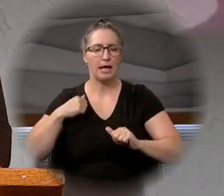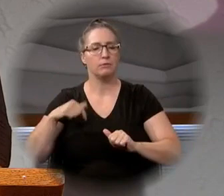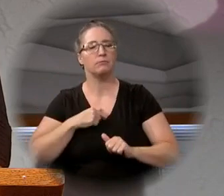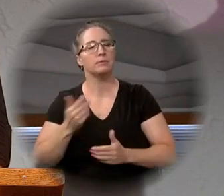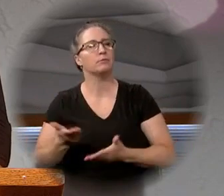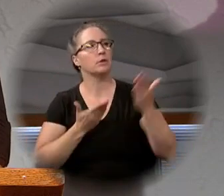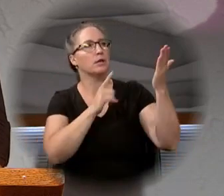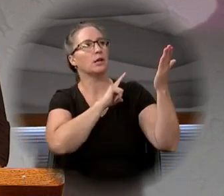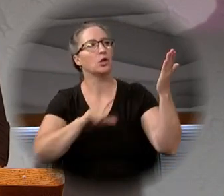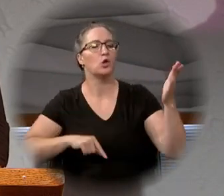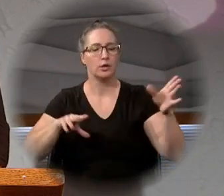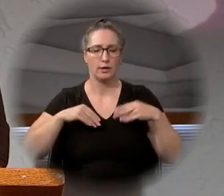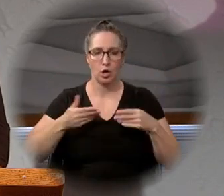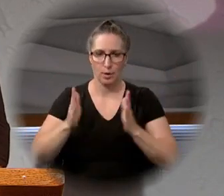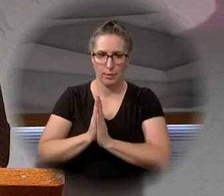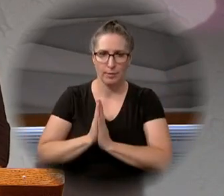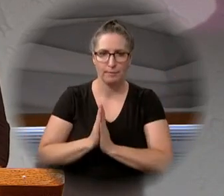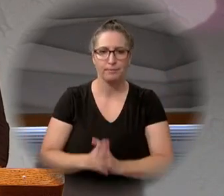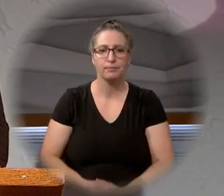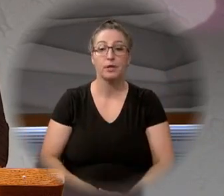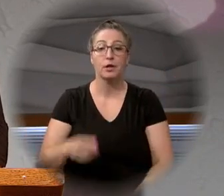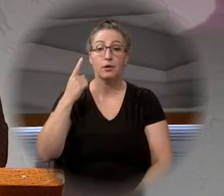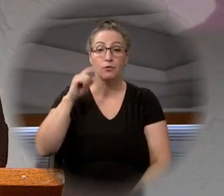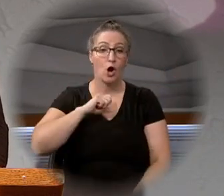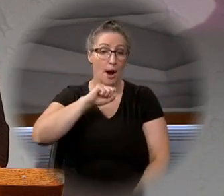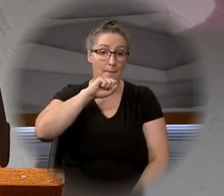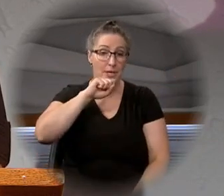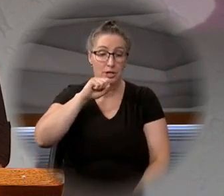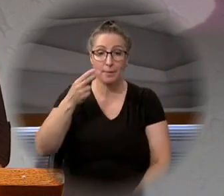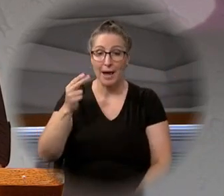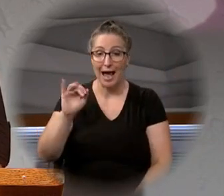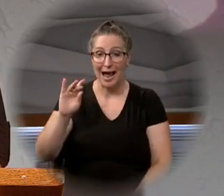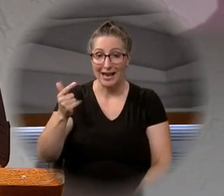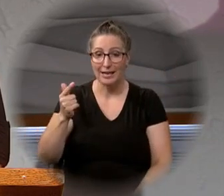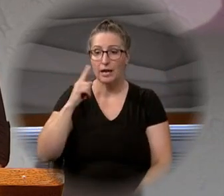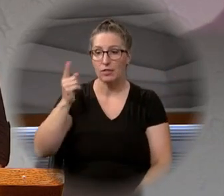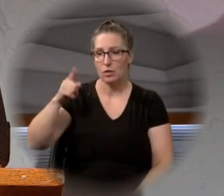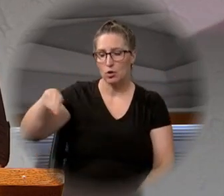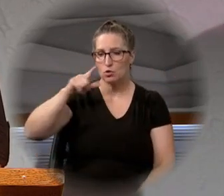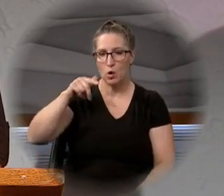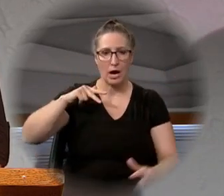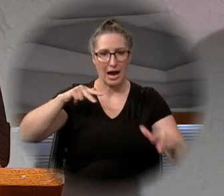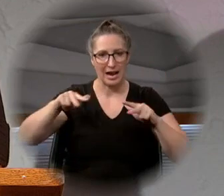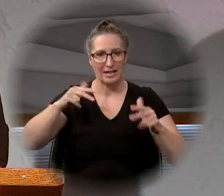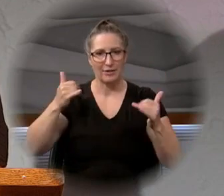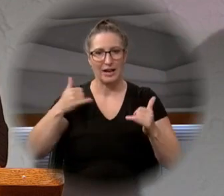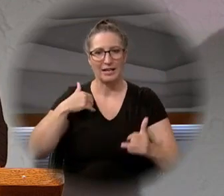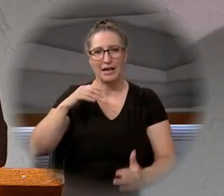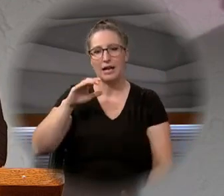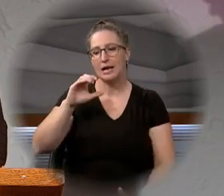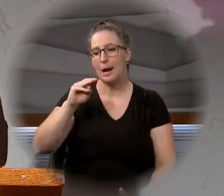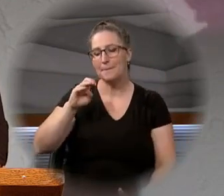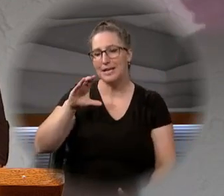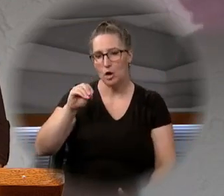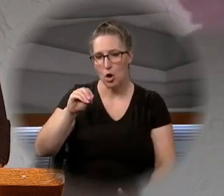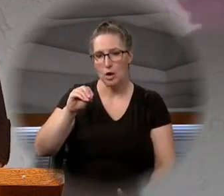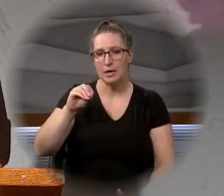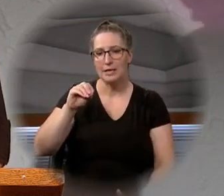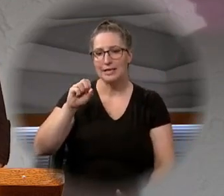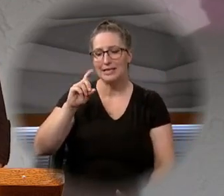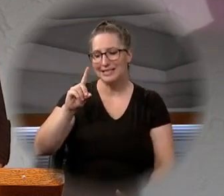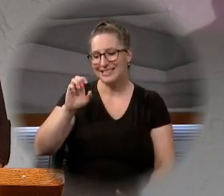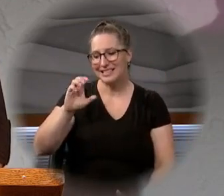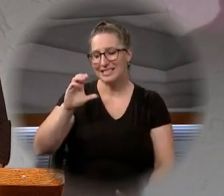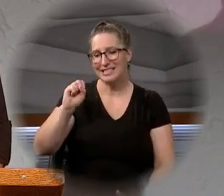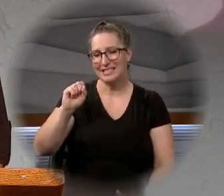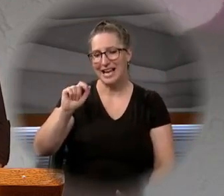our prayer. For Bishop Haying and the group of pilgrims who are currently hiking the Camino de Santiago in Spain,